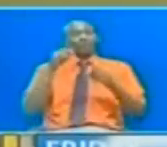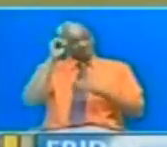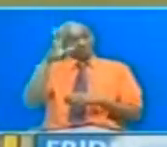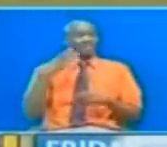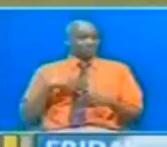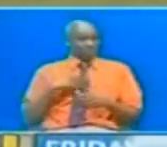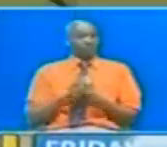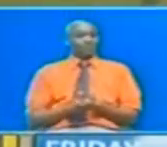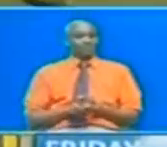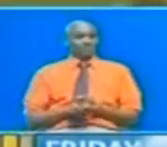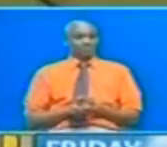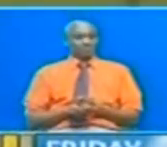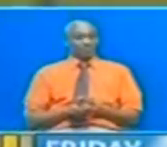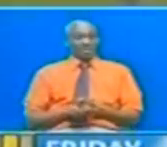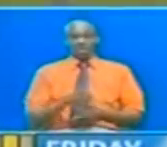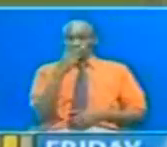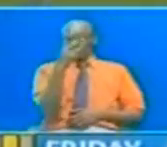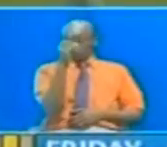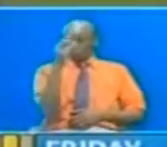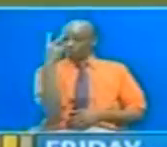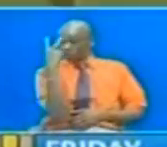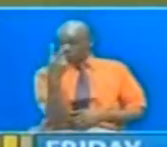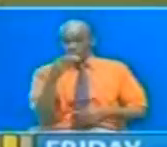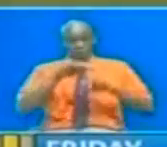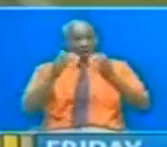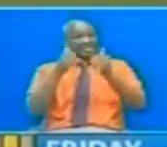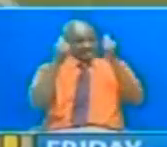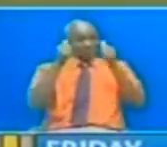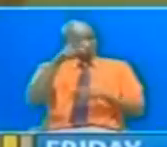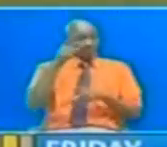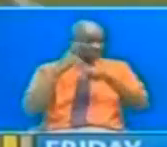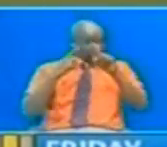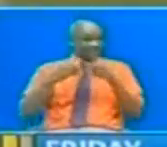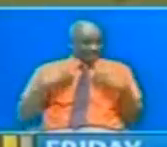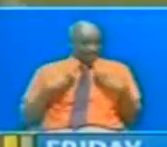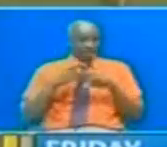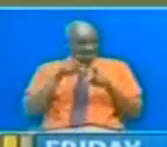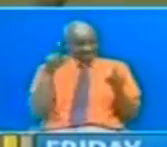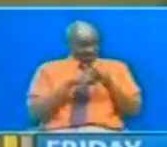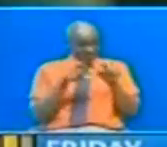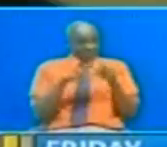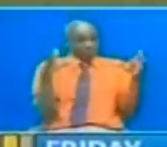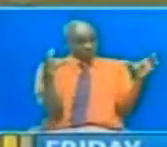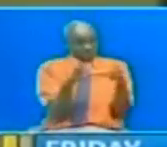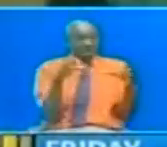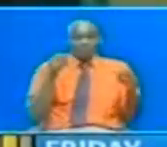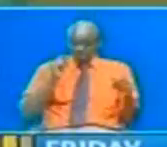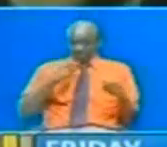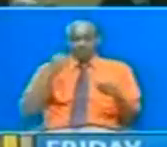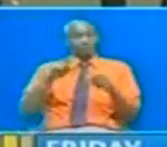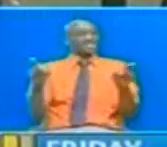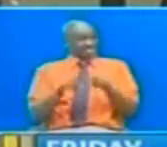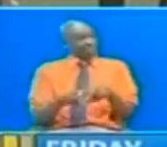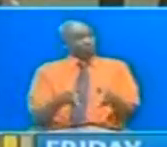package. At the 2002 World Cup, it was experience in charge, and the current crop of players are simply geared to sparkle